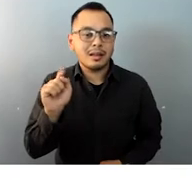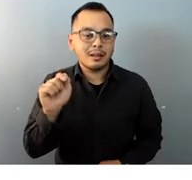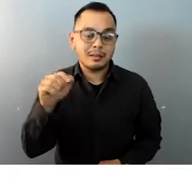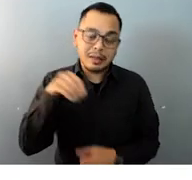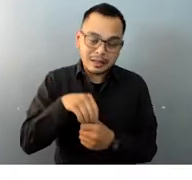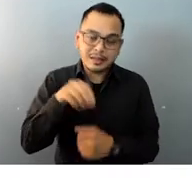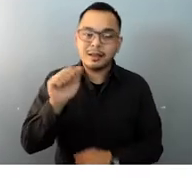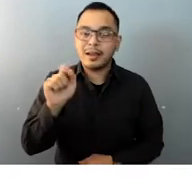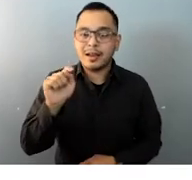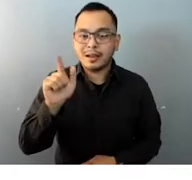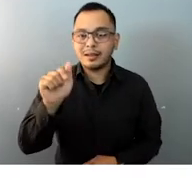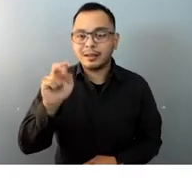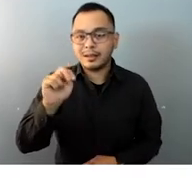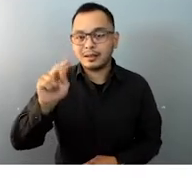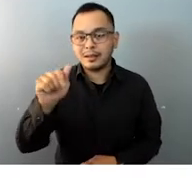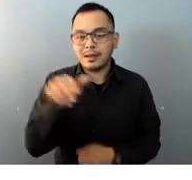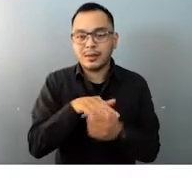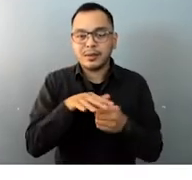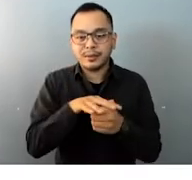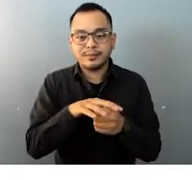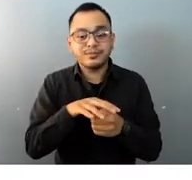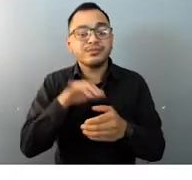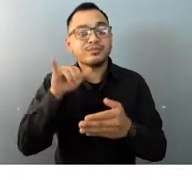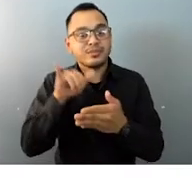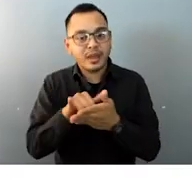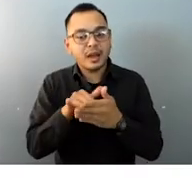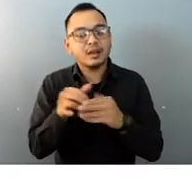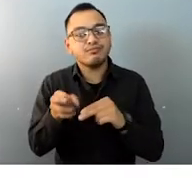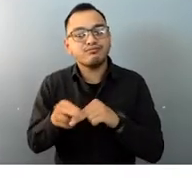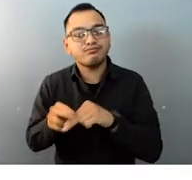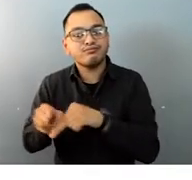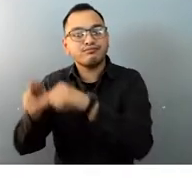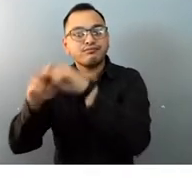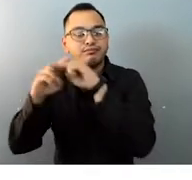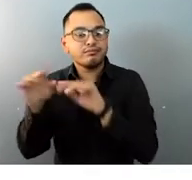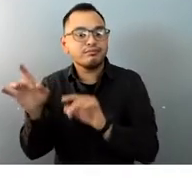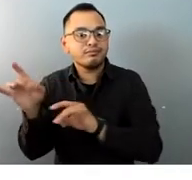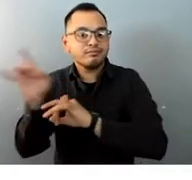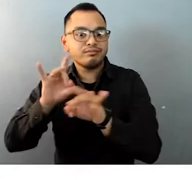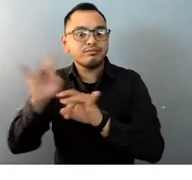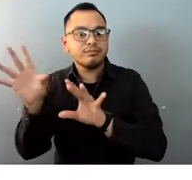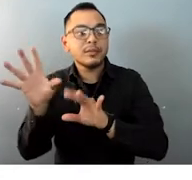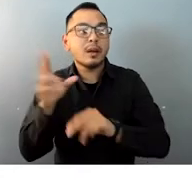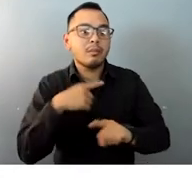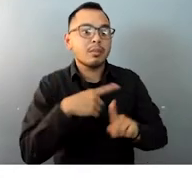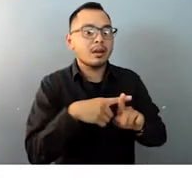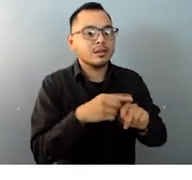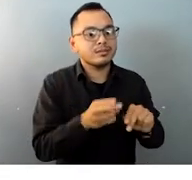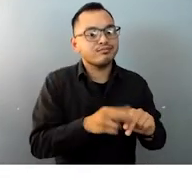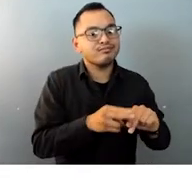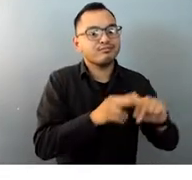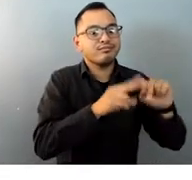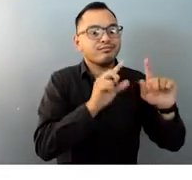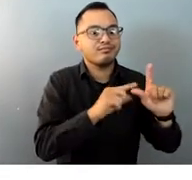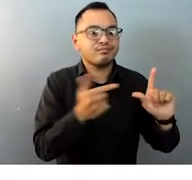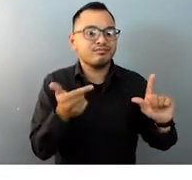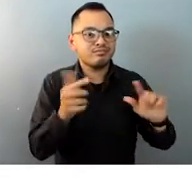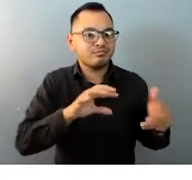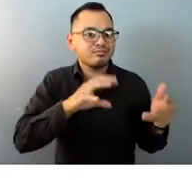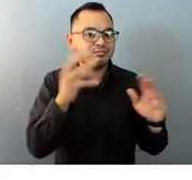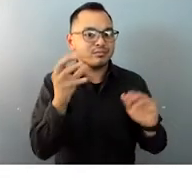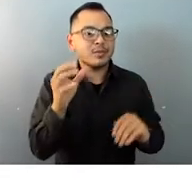area. And the rise of anti-Asian hate coincides with a continuing trend of the numbers of